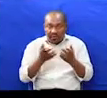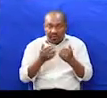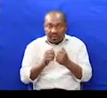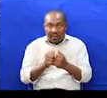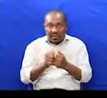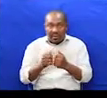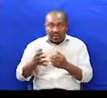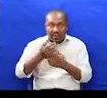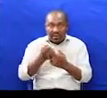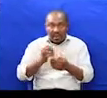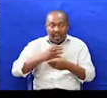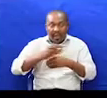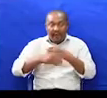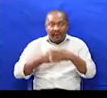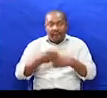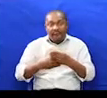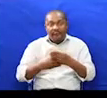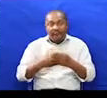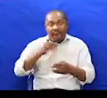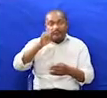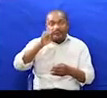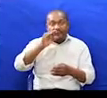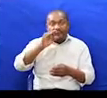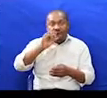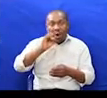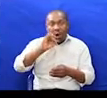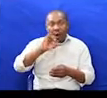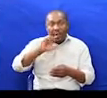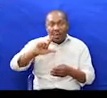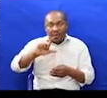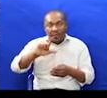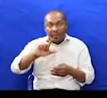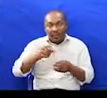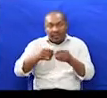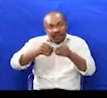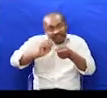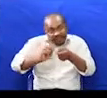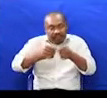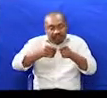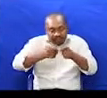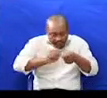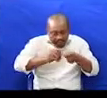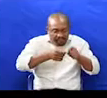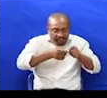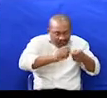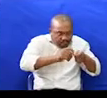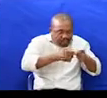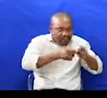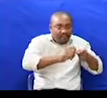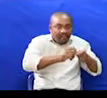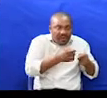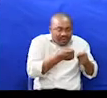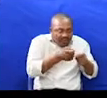of foil and I can cut this, and again I cut this, again I